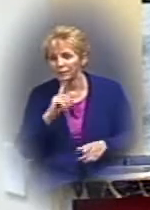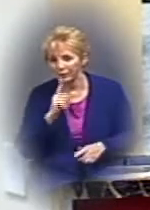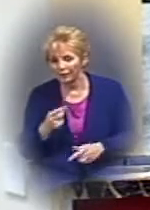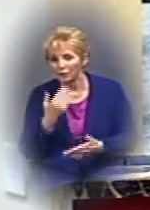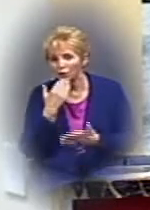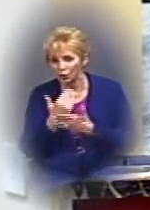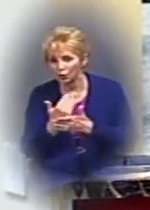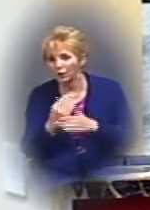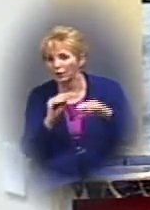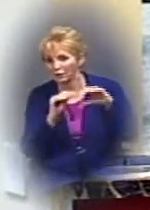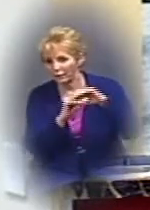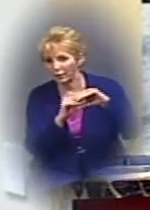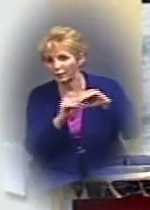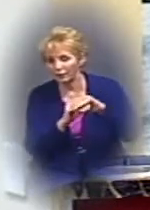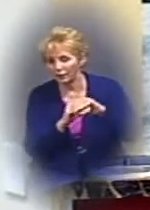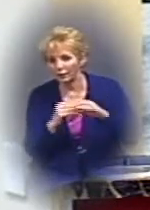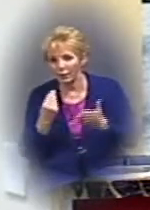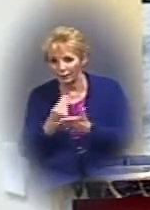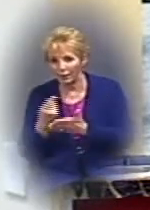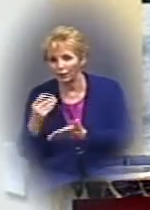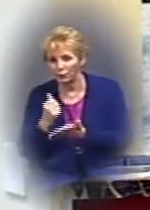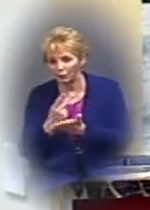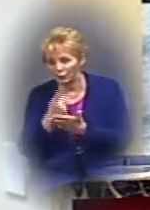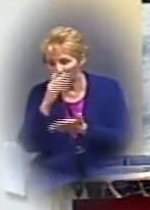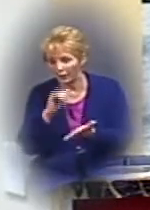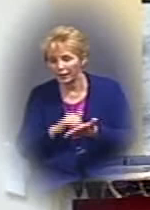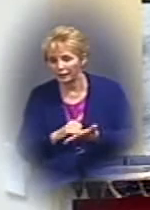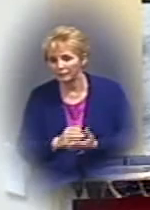investment. The dollars that you approve going to work.